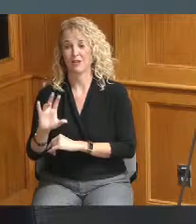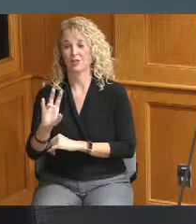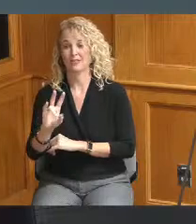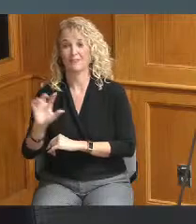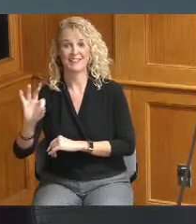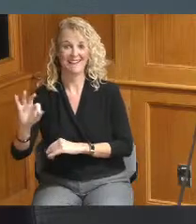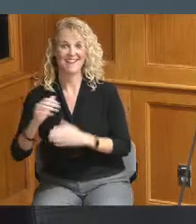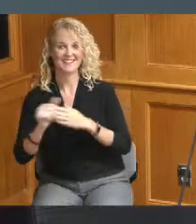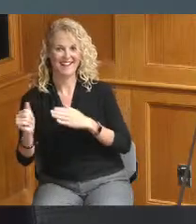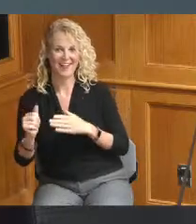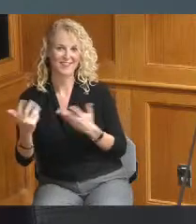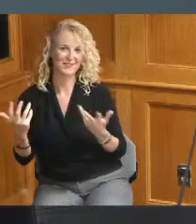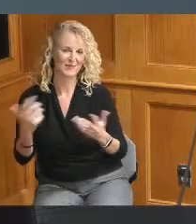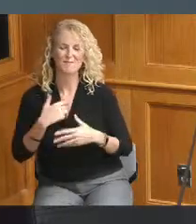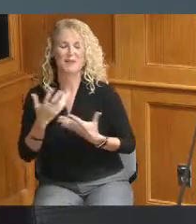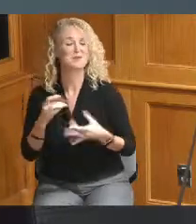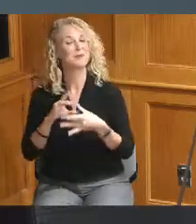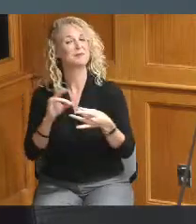$71,779.